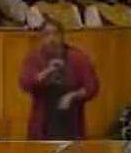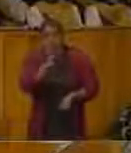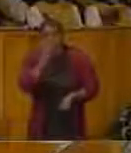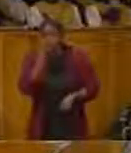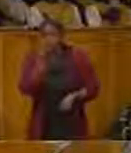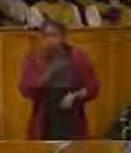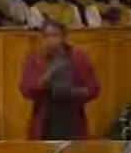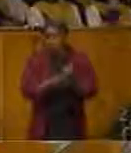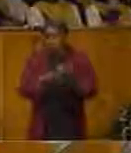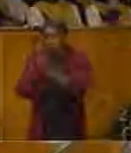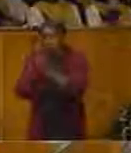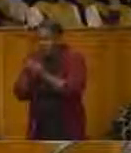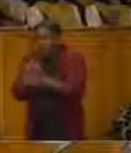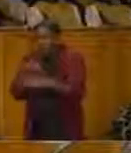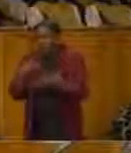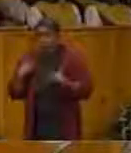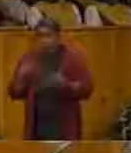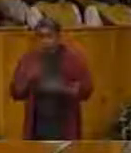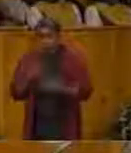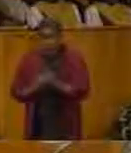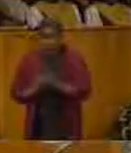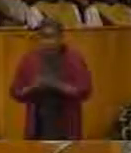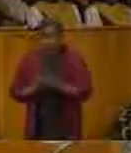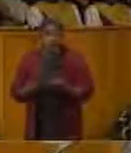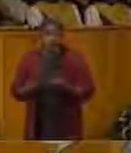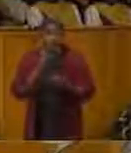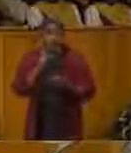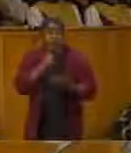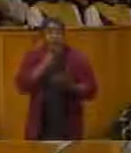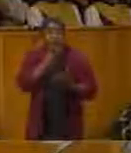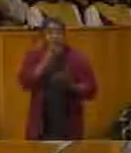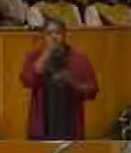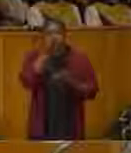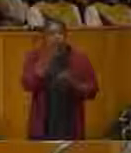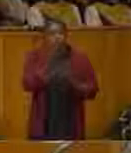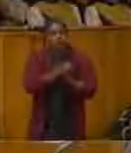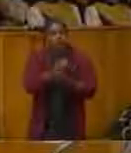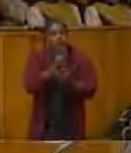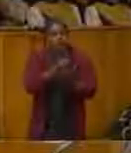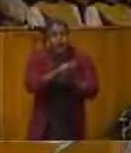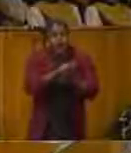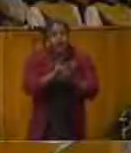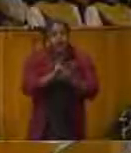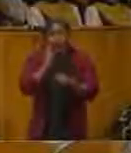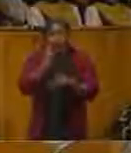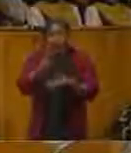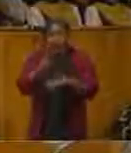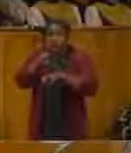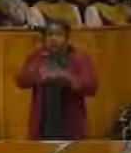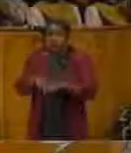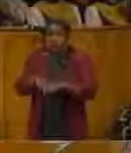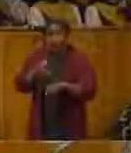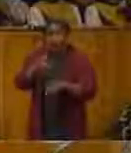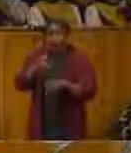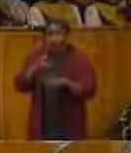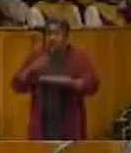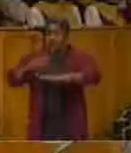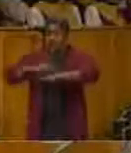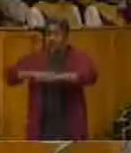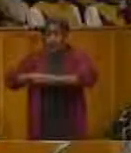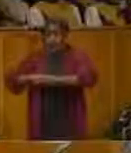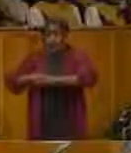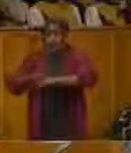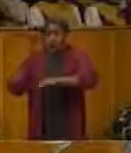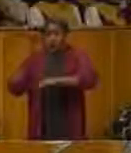both family and health. For the love of money, a man will sit down at a craps table and lose his child's